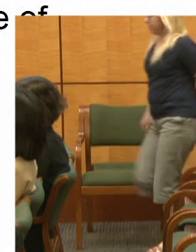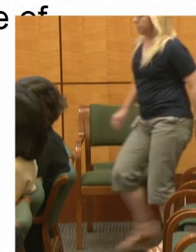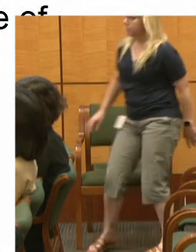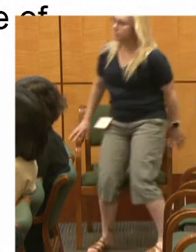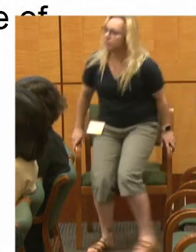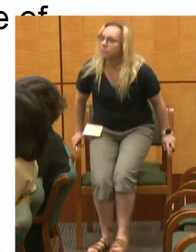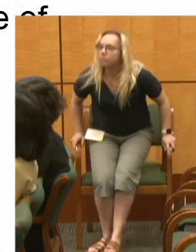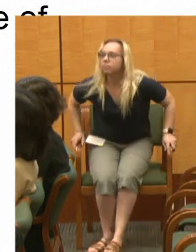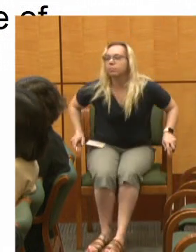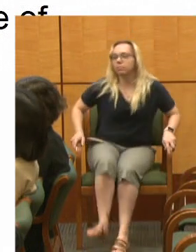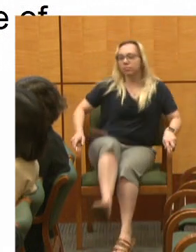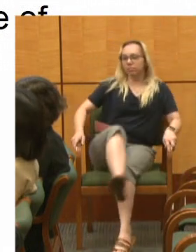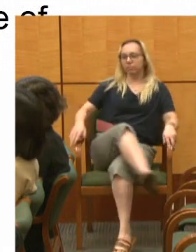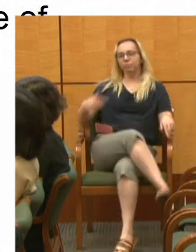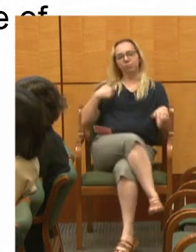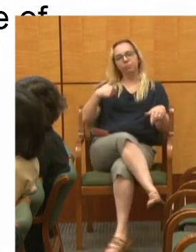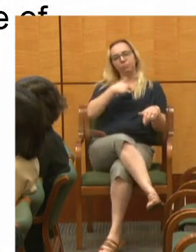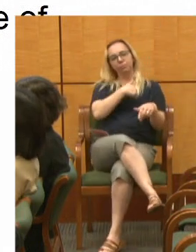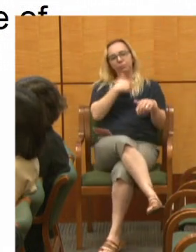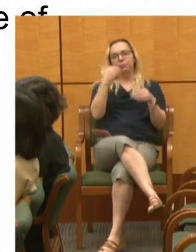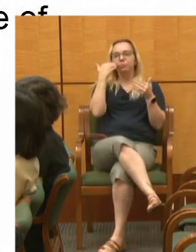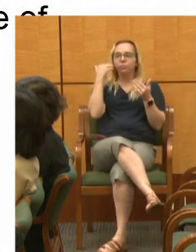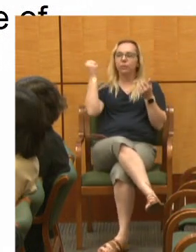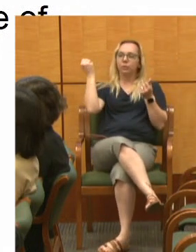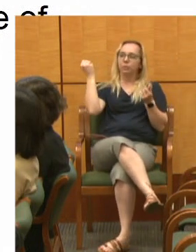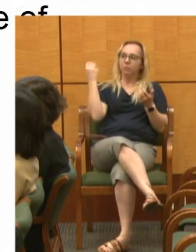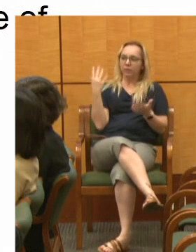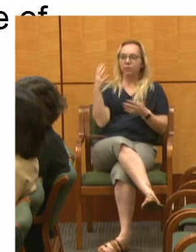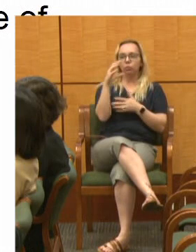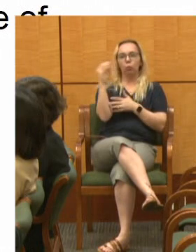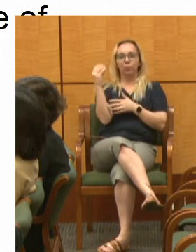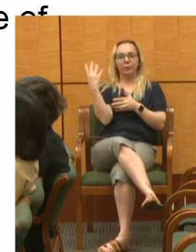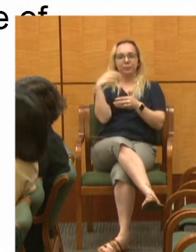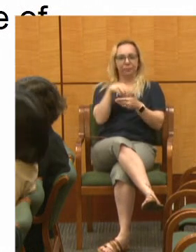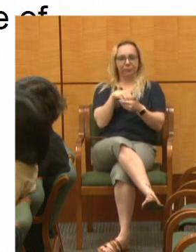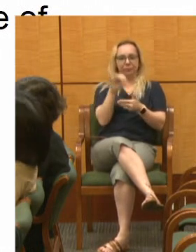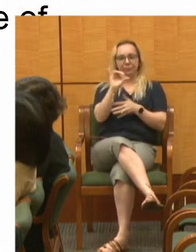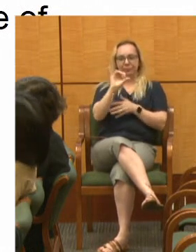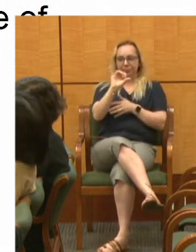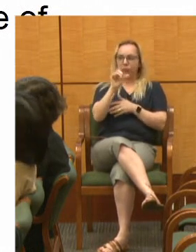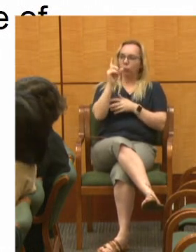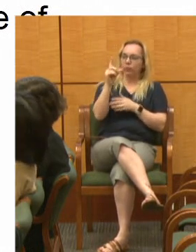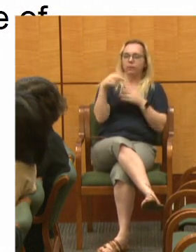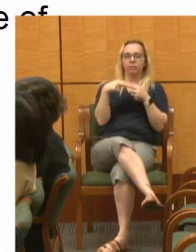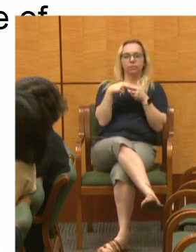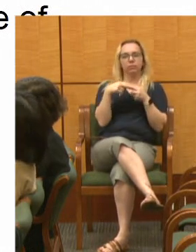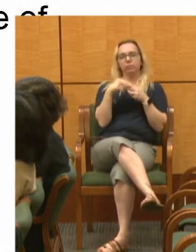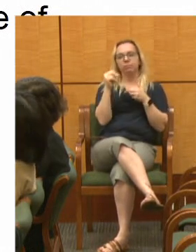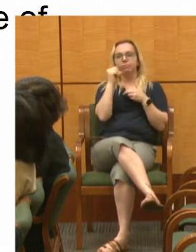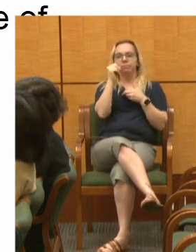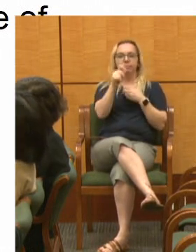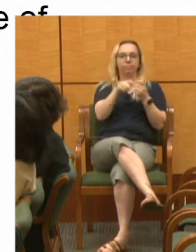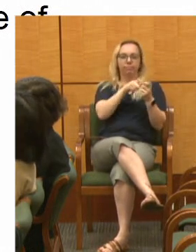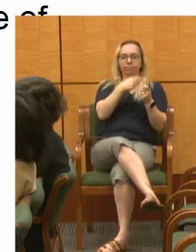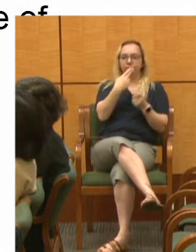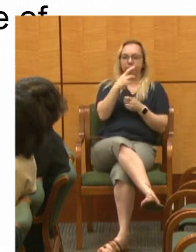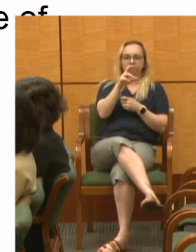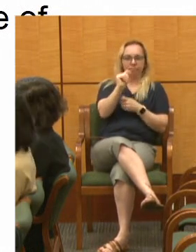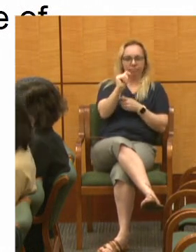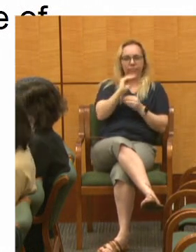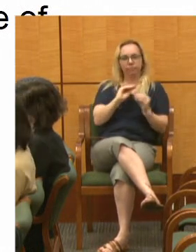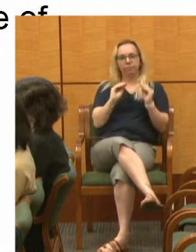world to look at patient compliance and patient engagement. So this slide is not specific to HRT. This is really more